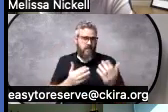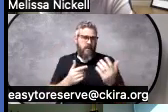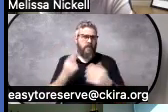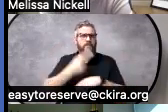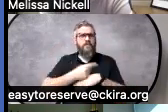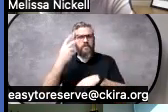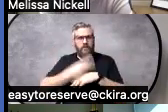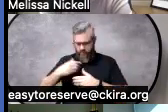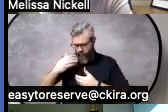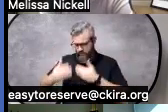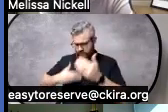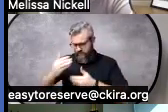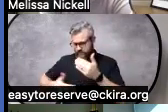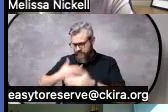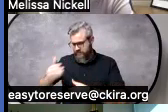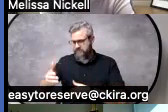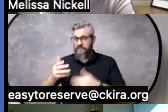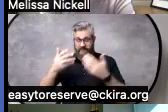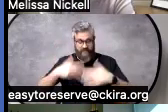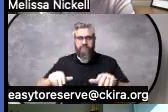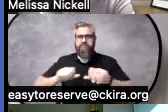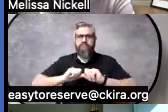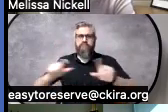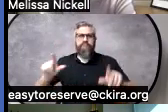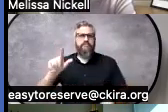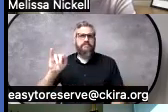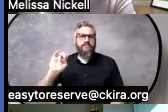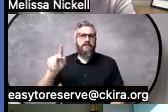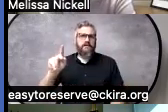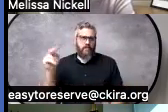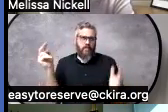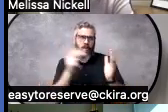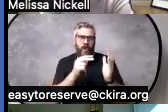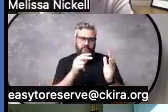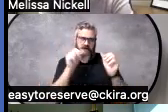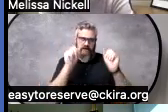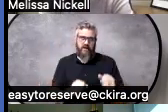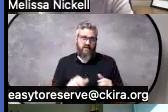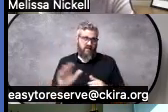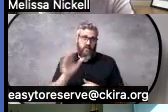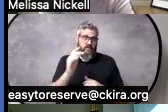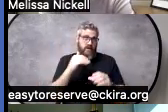to process the video, but we will send you a link to view that recording to whatever email you